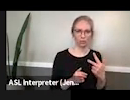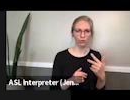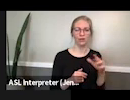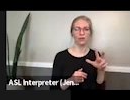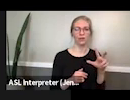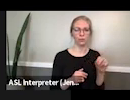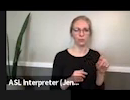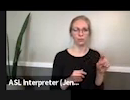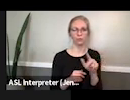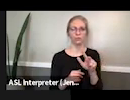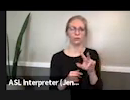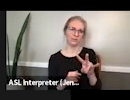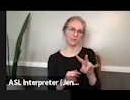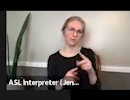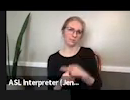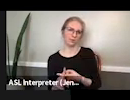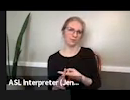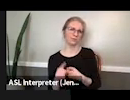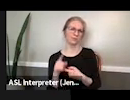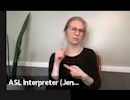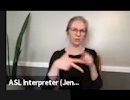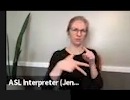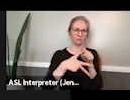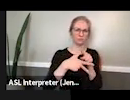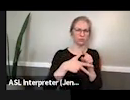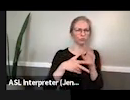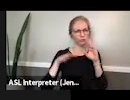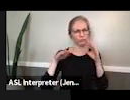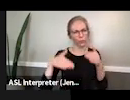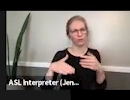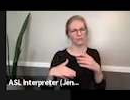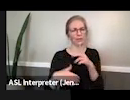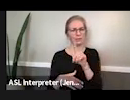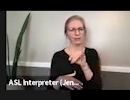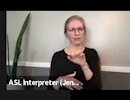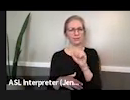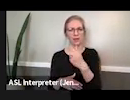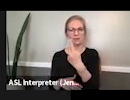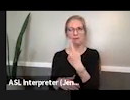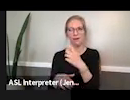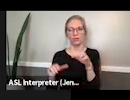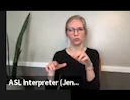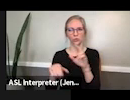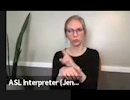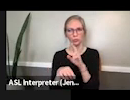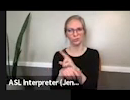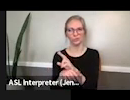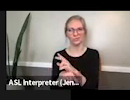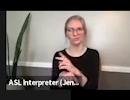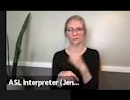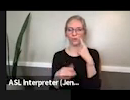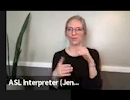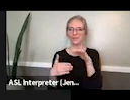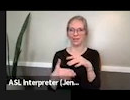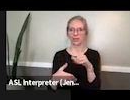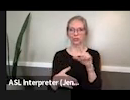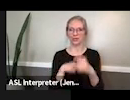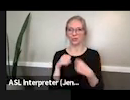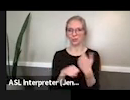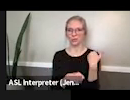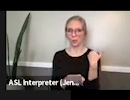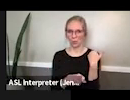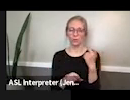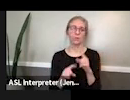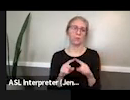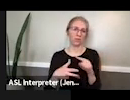where we focus. This is one of the ones that Lisa and I used in the study we did together 20 years ago. But they can be